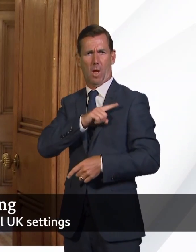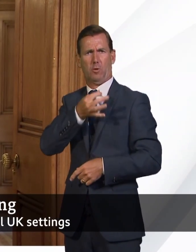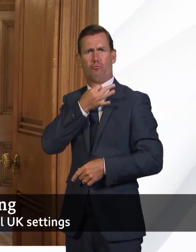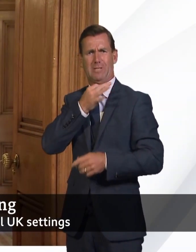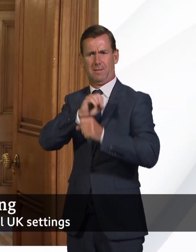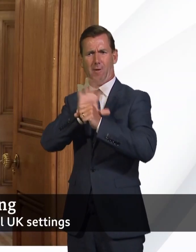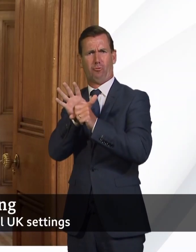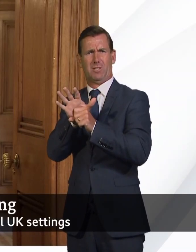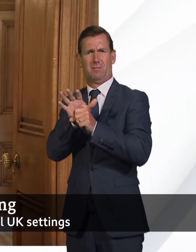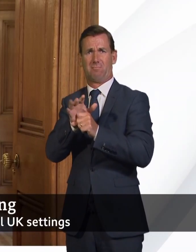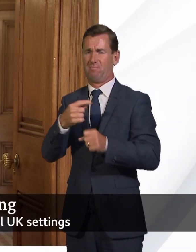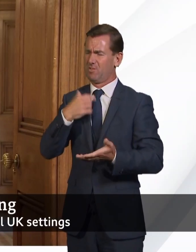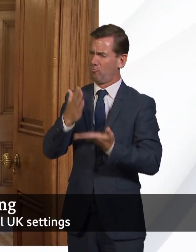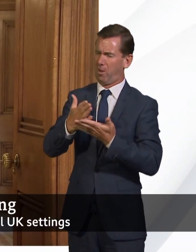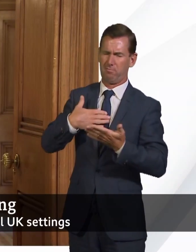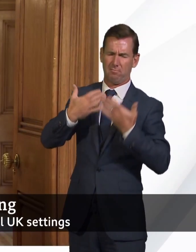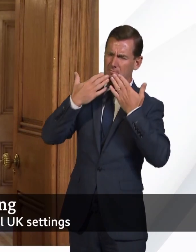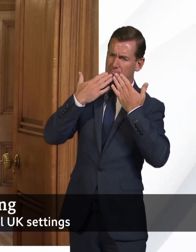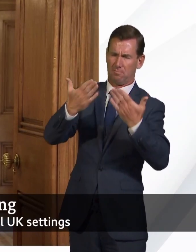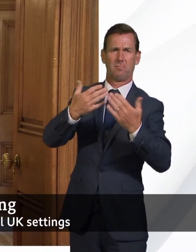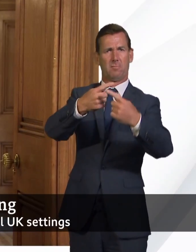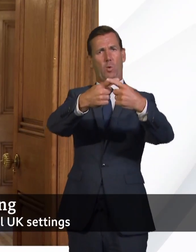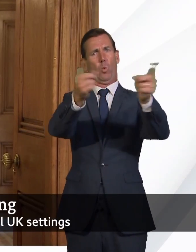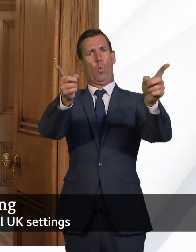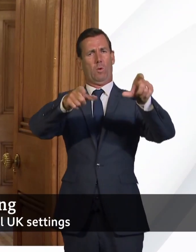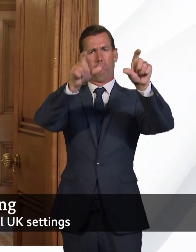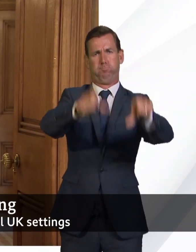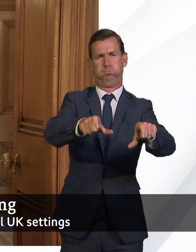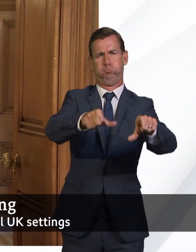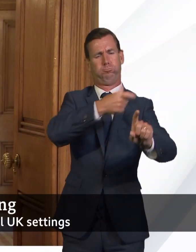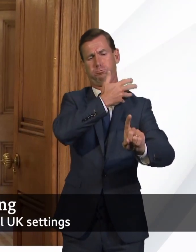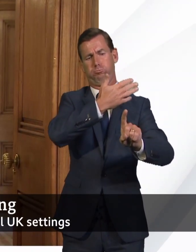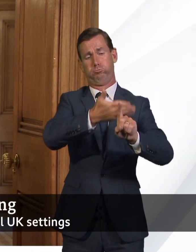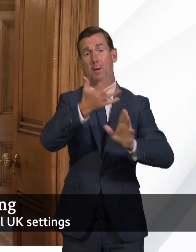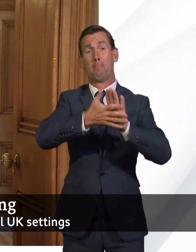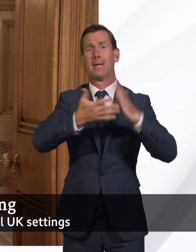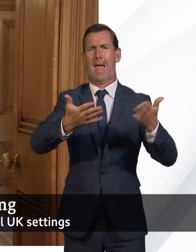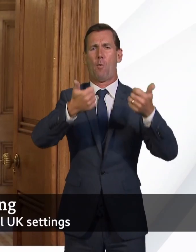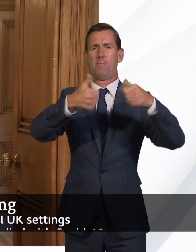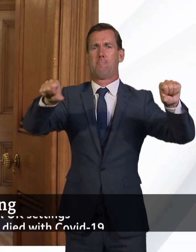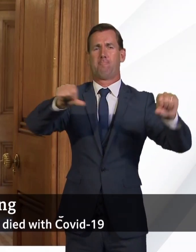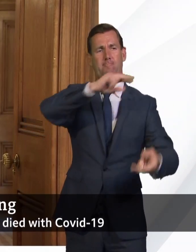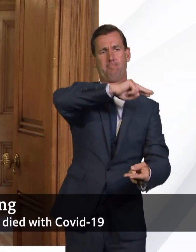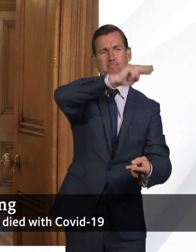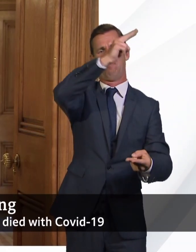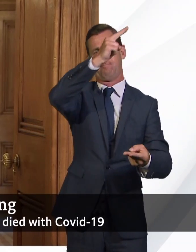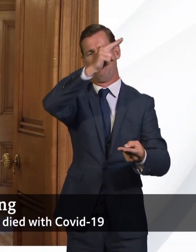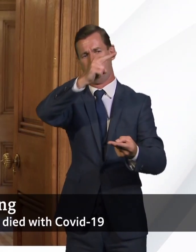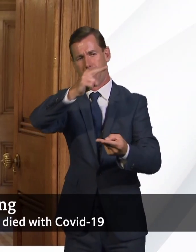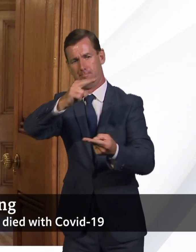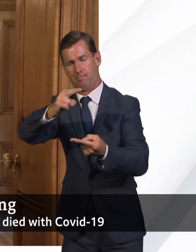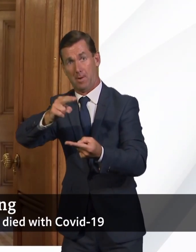And thanks to the collective efforts of everyone watching, we have passed through the peak, but there is still a long road